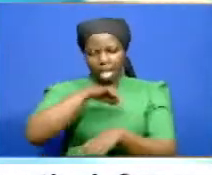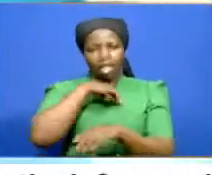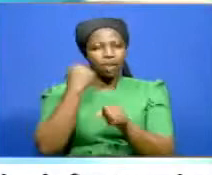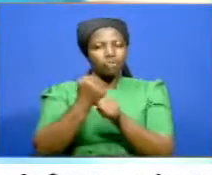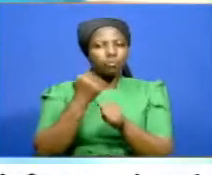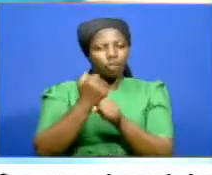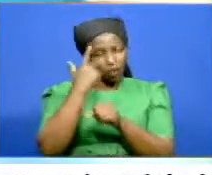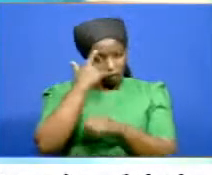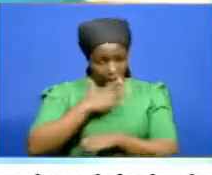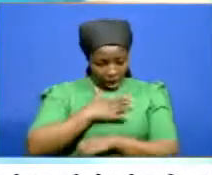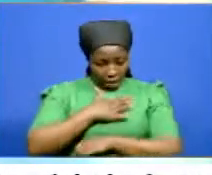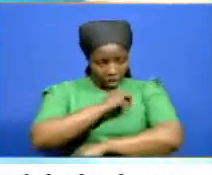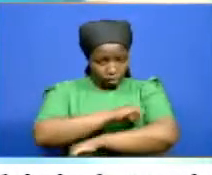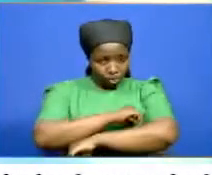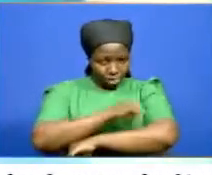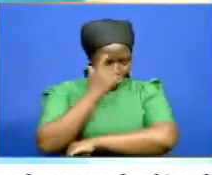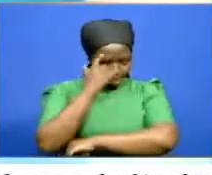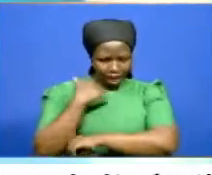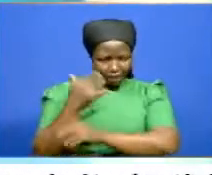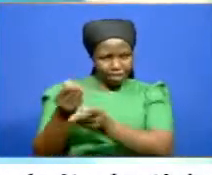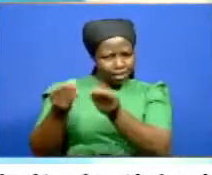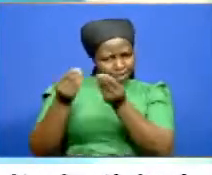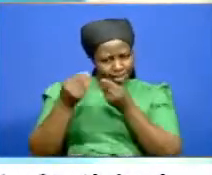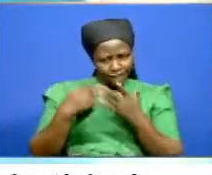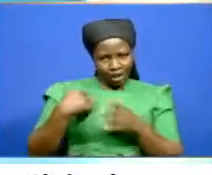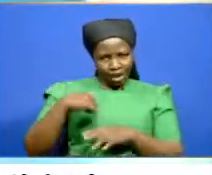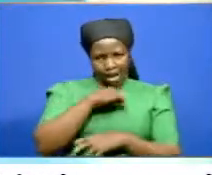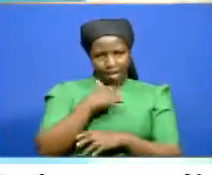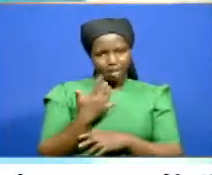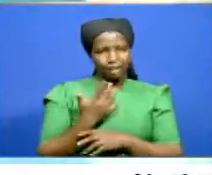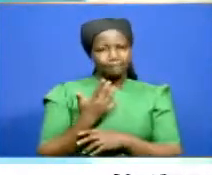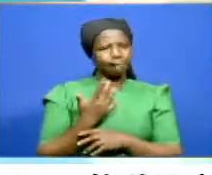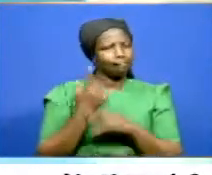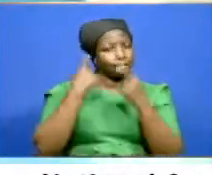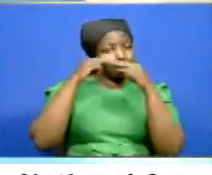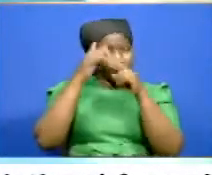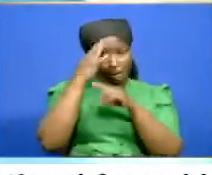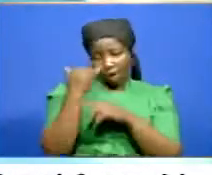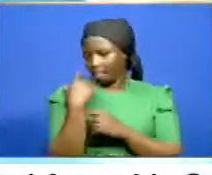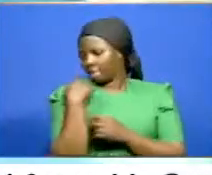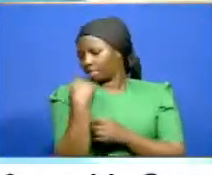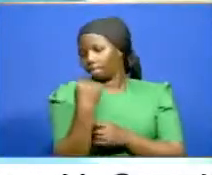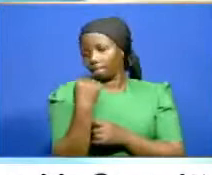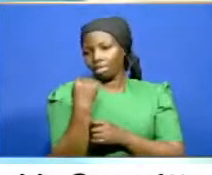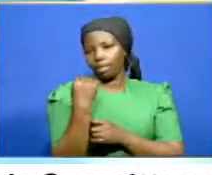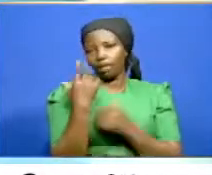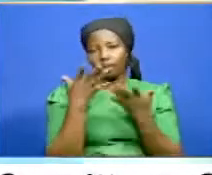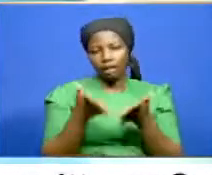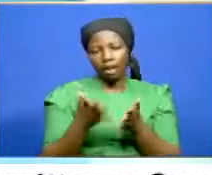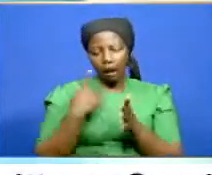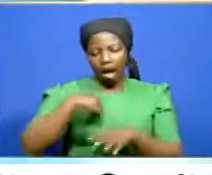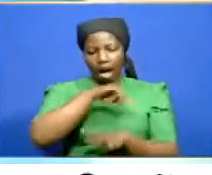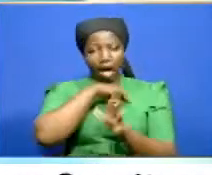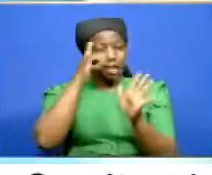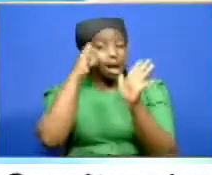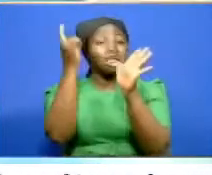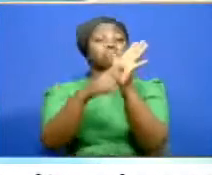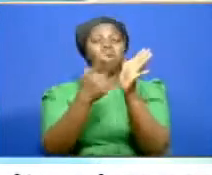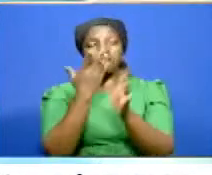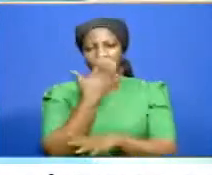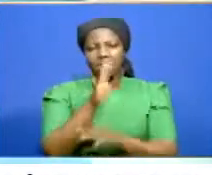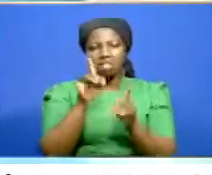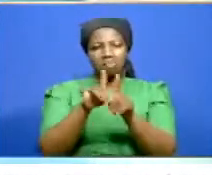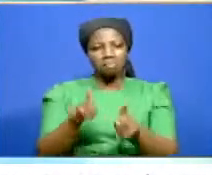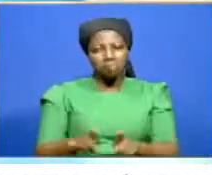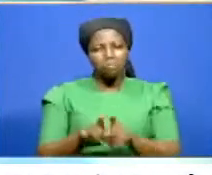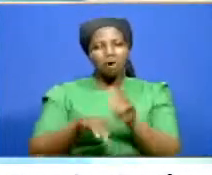and I think it has given us an edge, because recently, at least now, we are being recognized as academy, and we